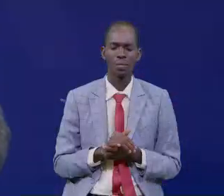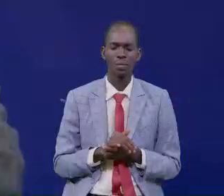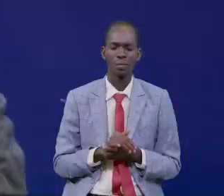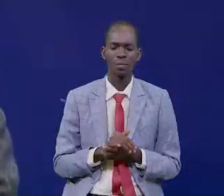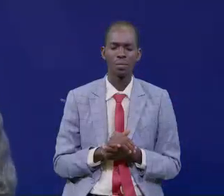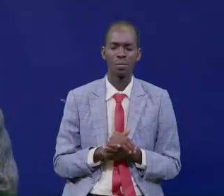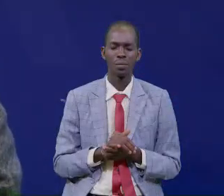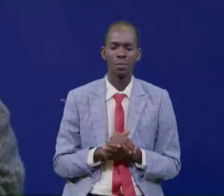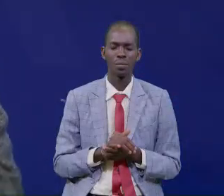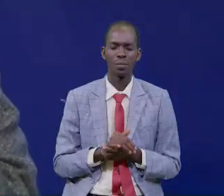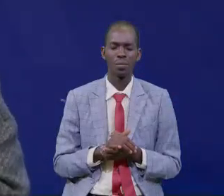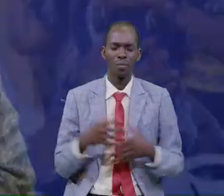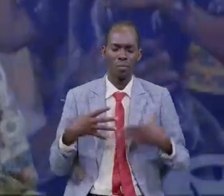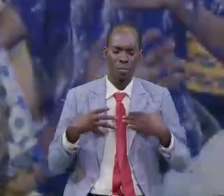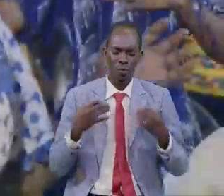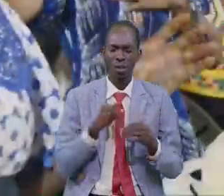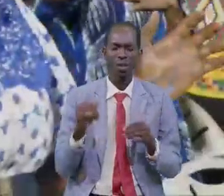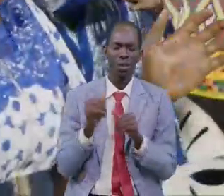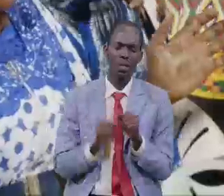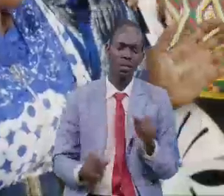Healing everyone now, everywhere now.